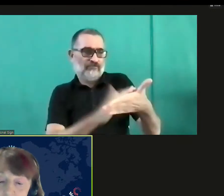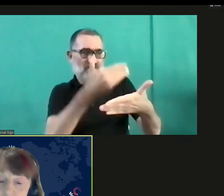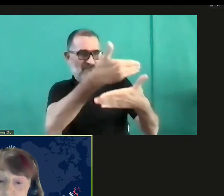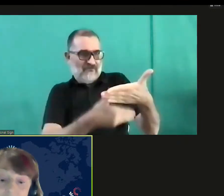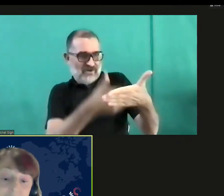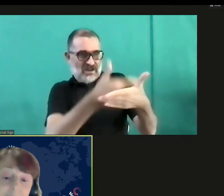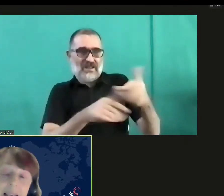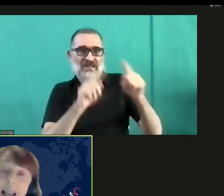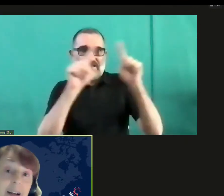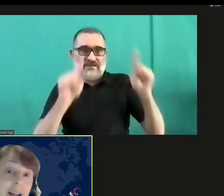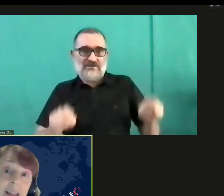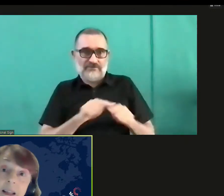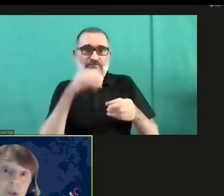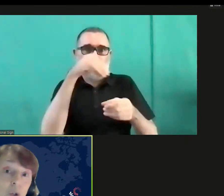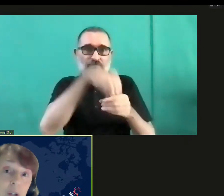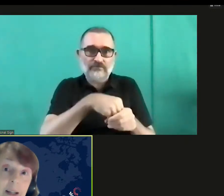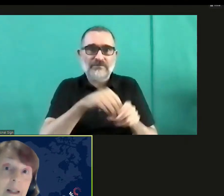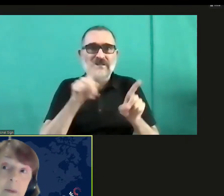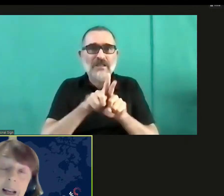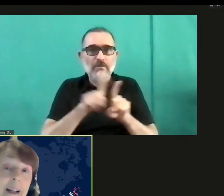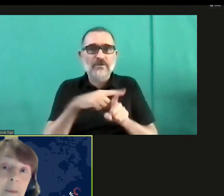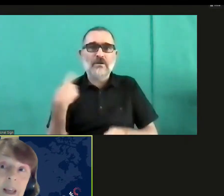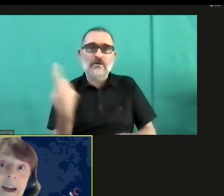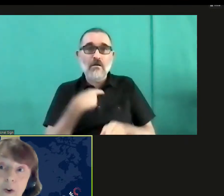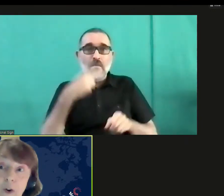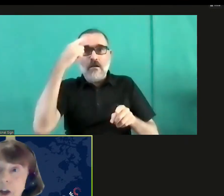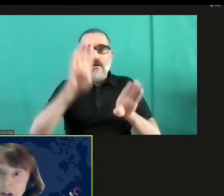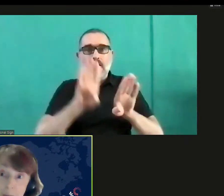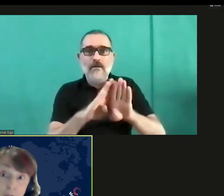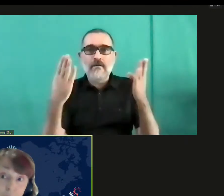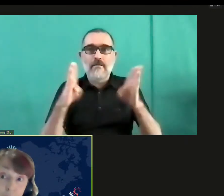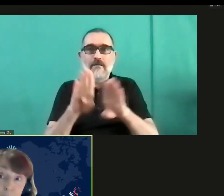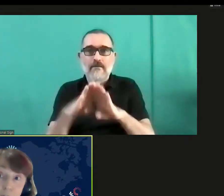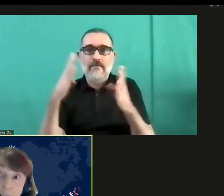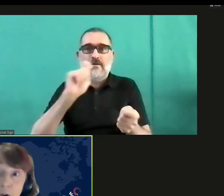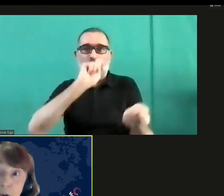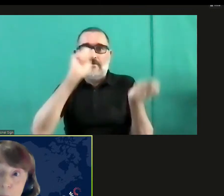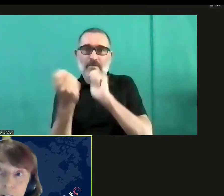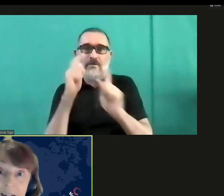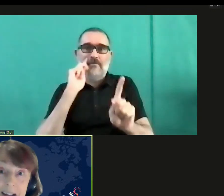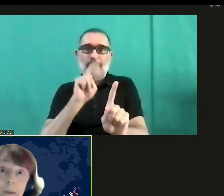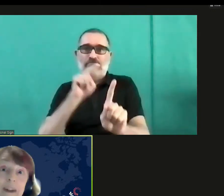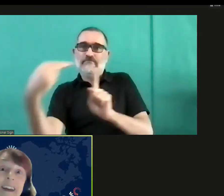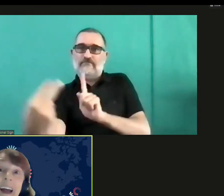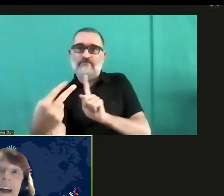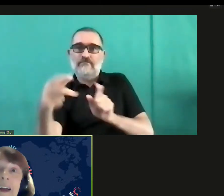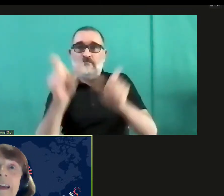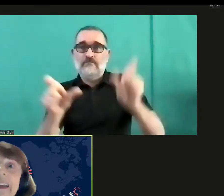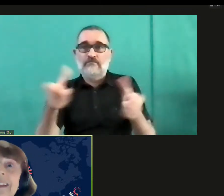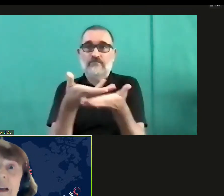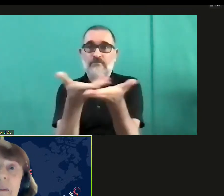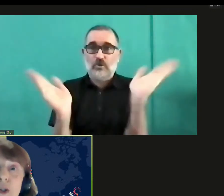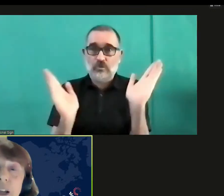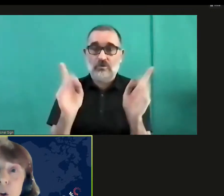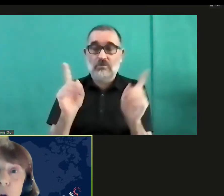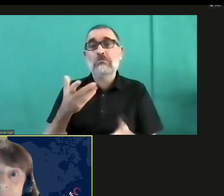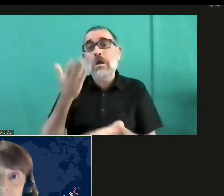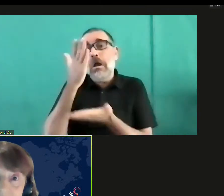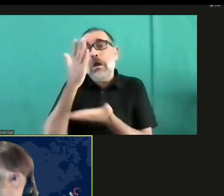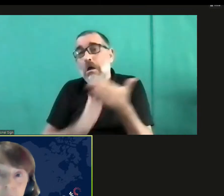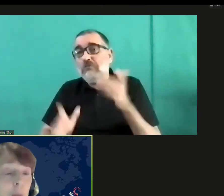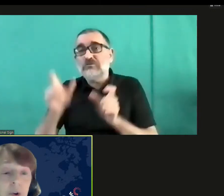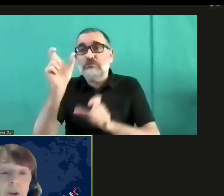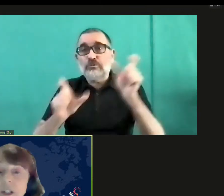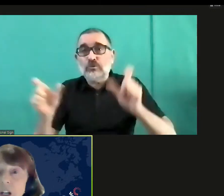more effective. I would like to briefly mention that civil society networks have changed. Now we have attorneys such as